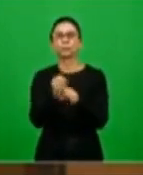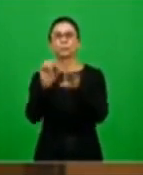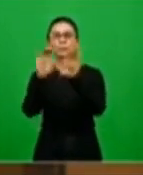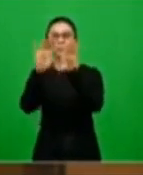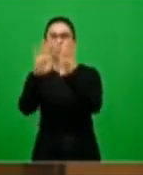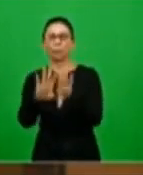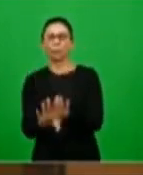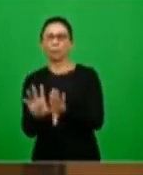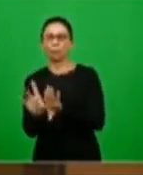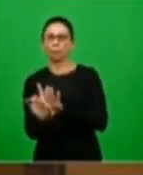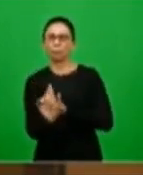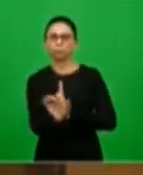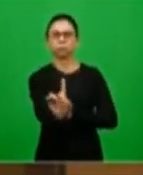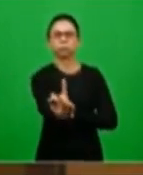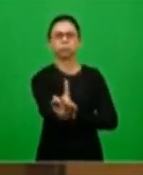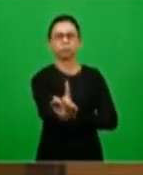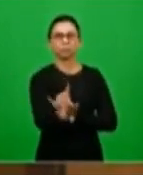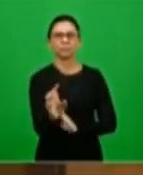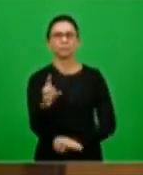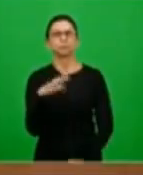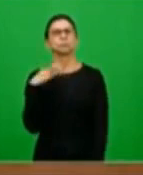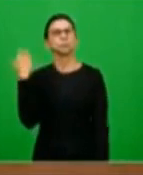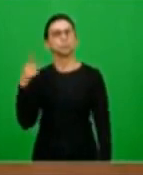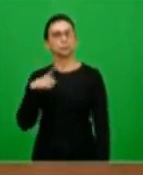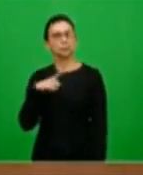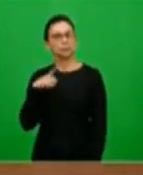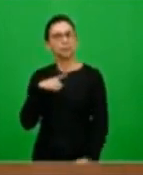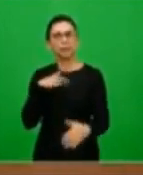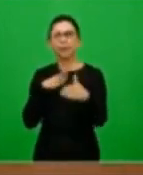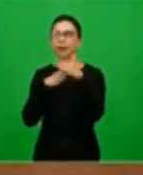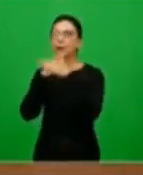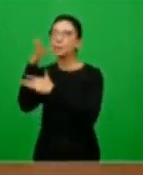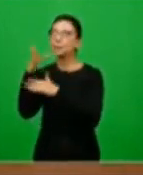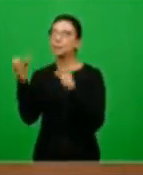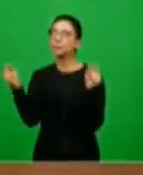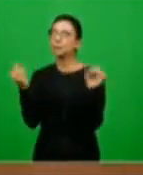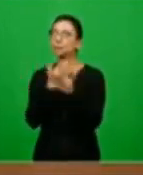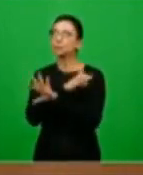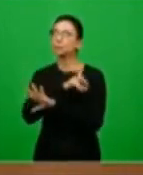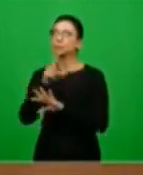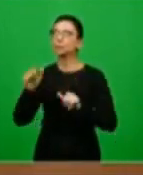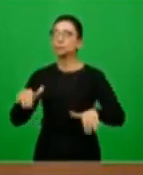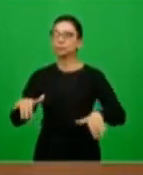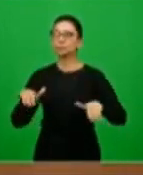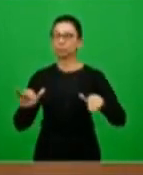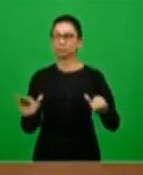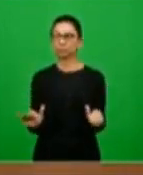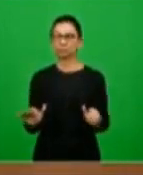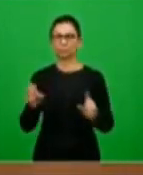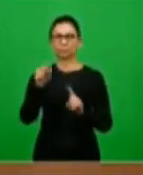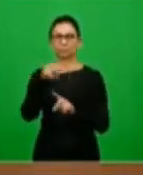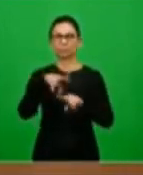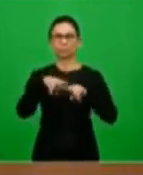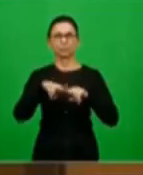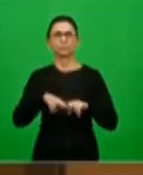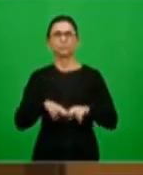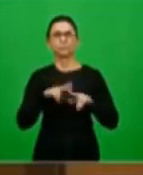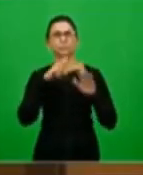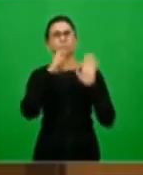that we plead for the blood of Jesus. We have access to the glory of God, to the throne of grace, to the blood of